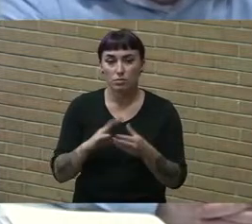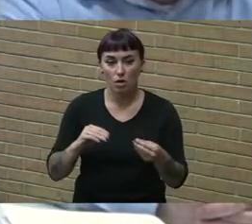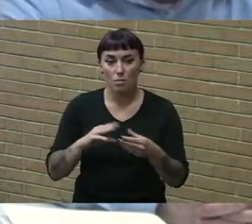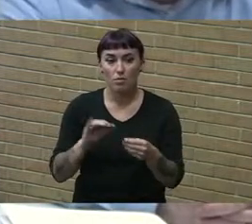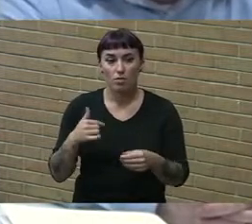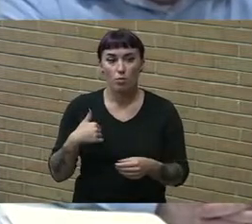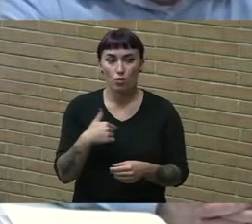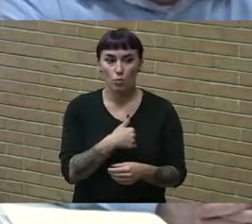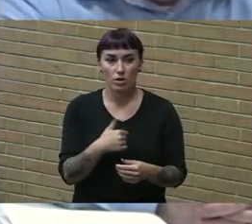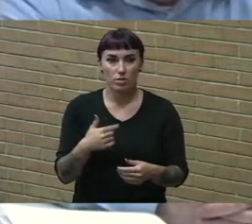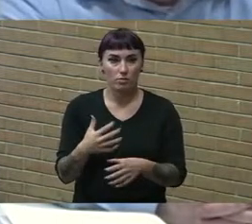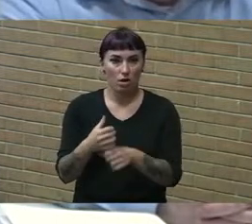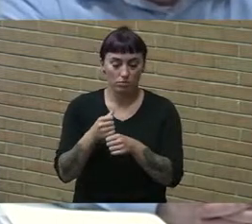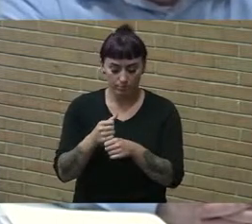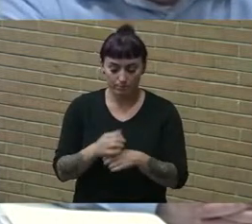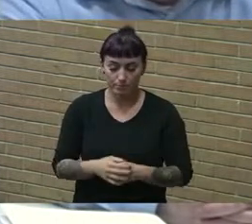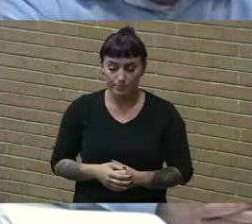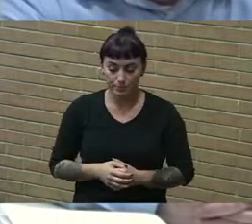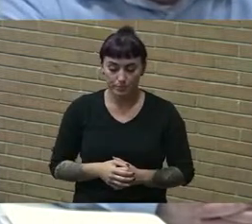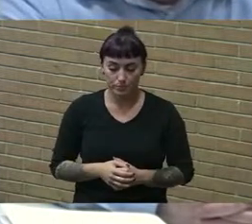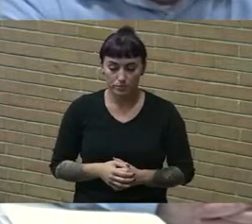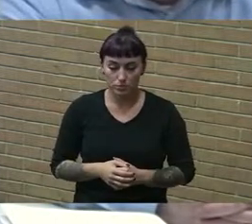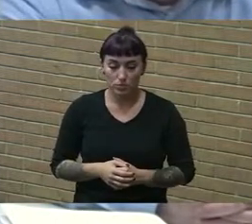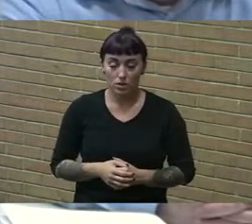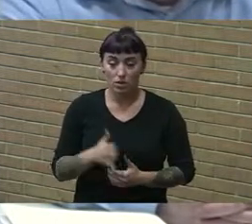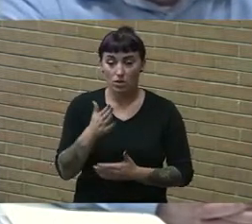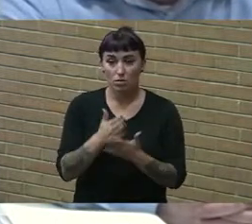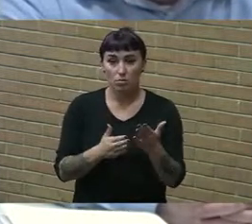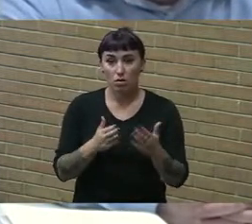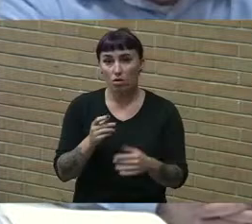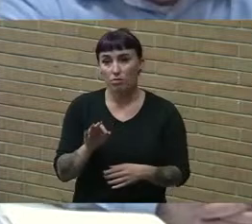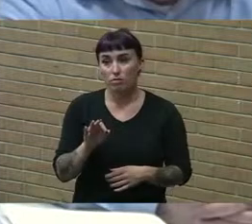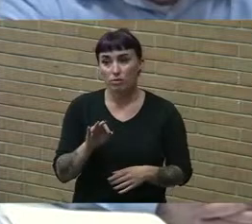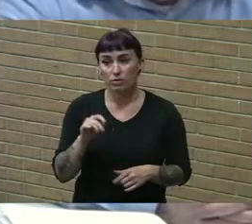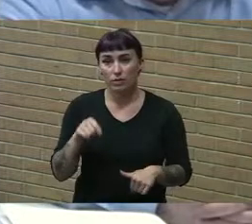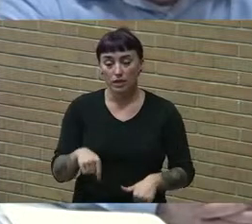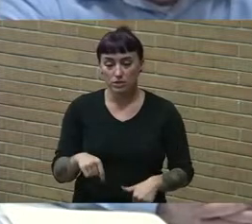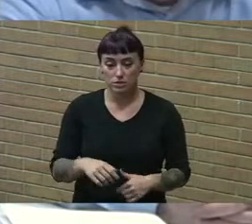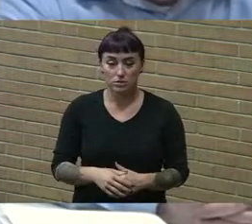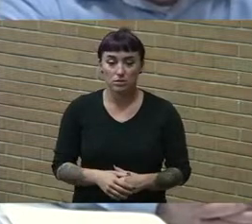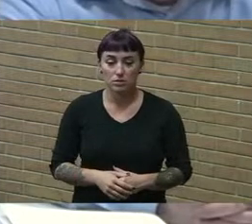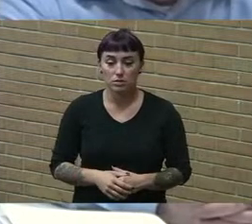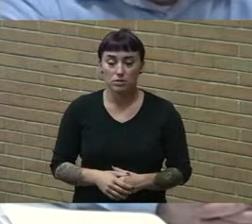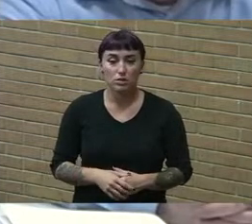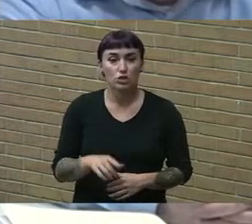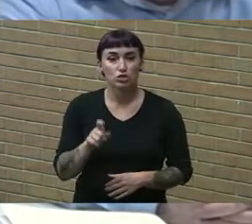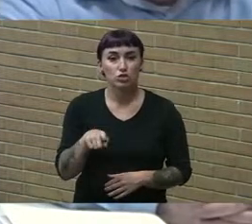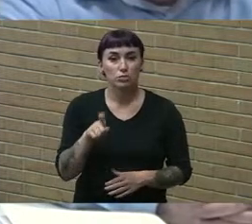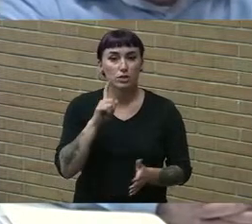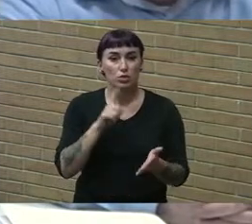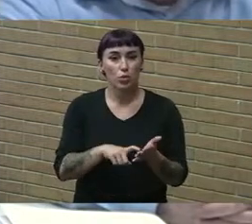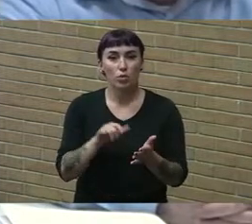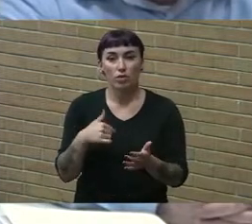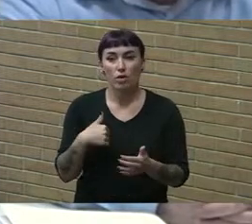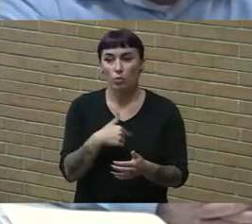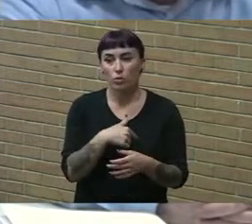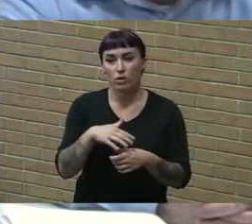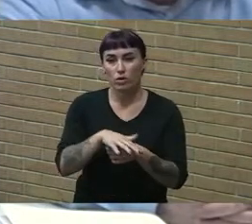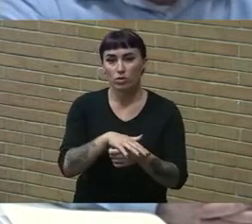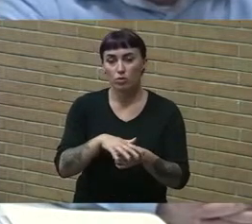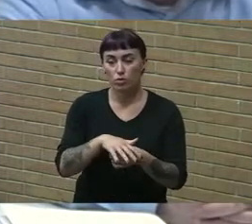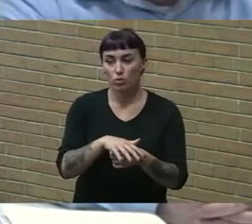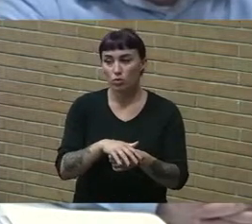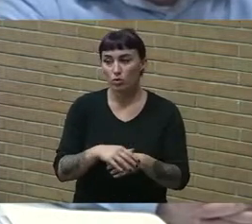we have received. As part of this, it should be noted that we are located in the